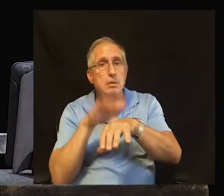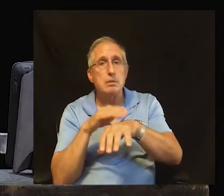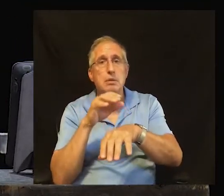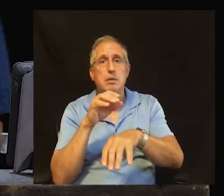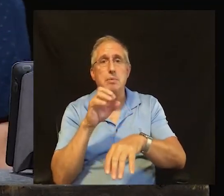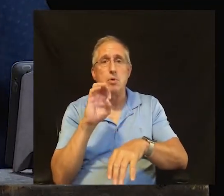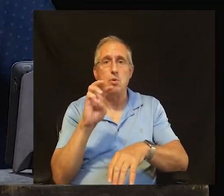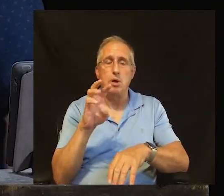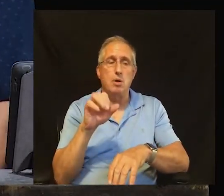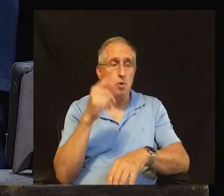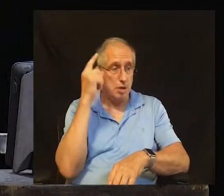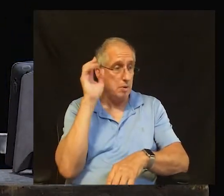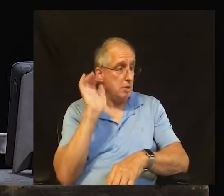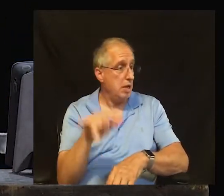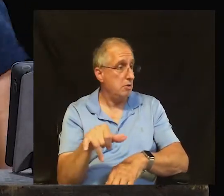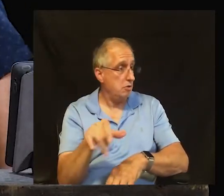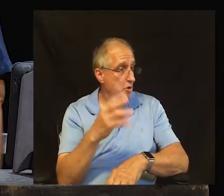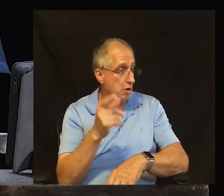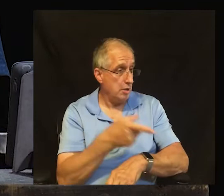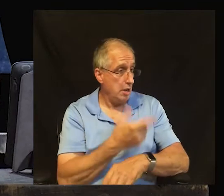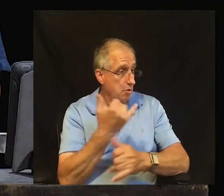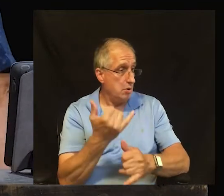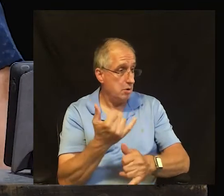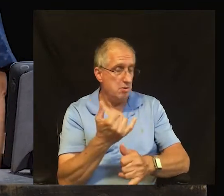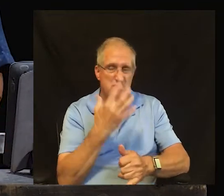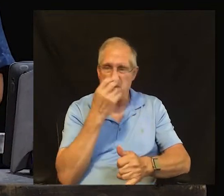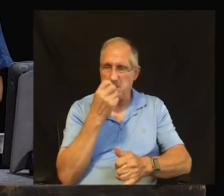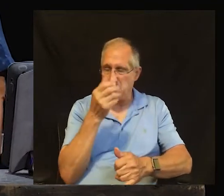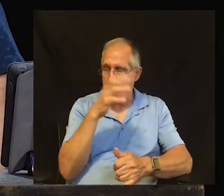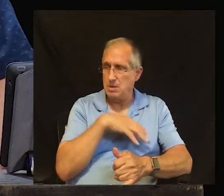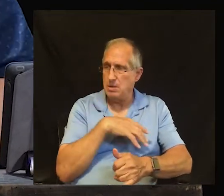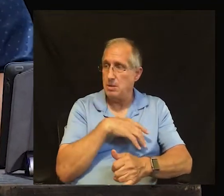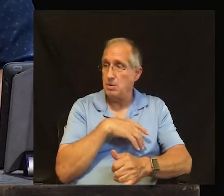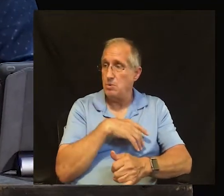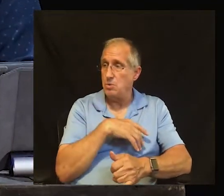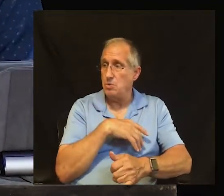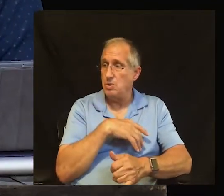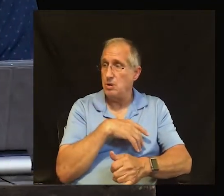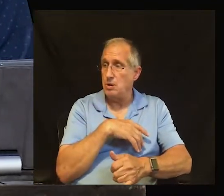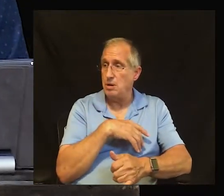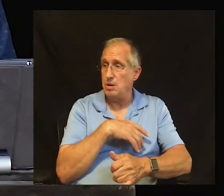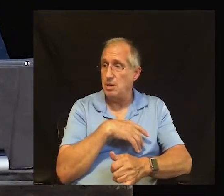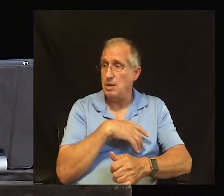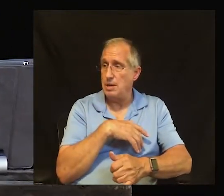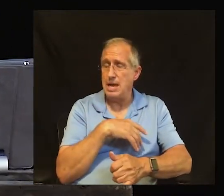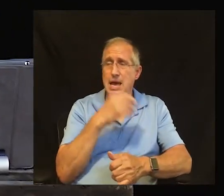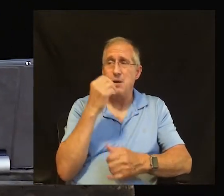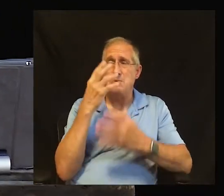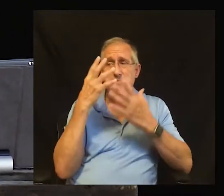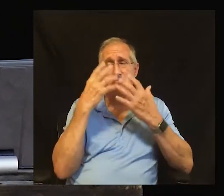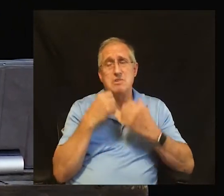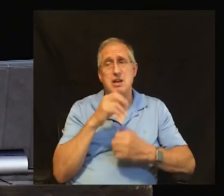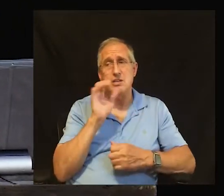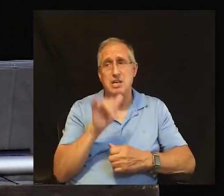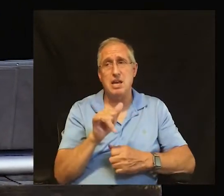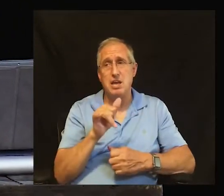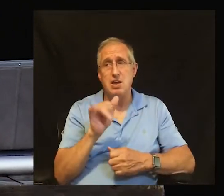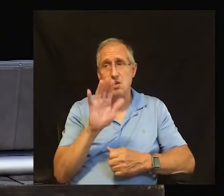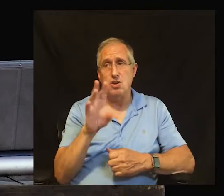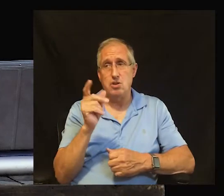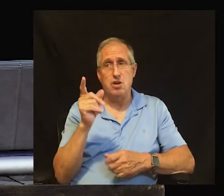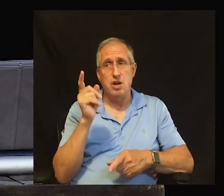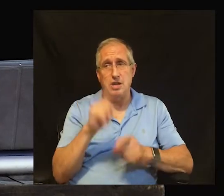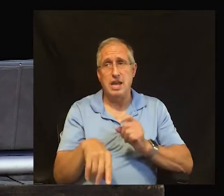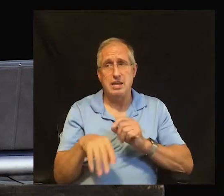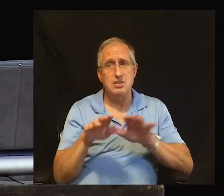water, and he looked at the grumpy neighbor, and he said, "What do you think about that dog?" And the grumpy old neighbor goes, "Man, how sad is that?